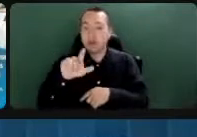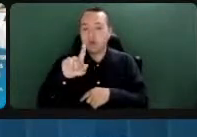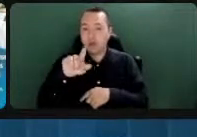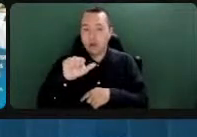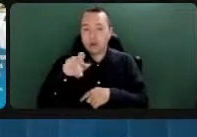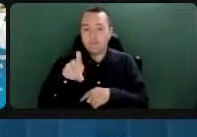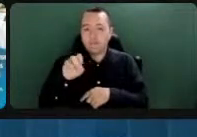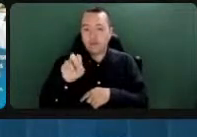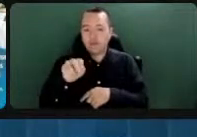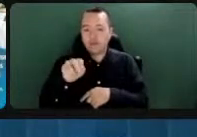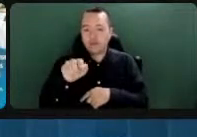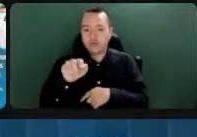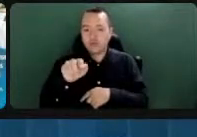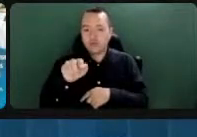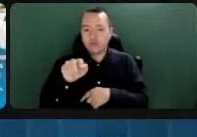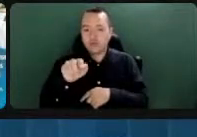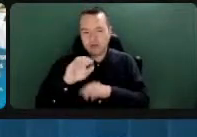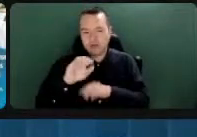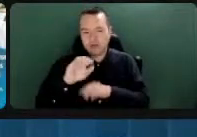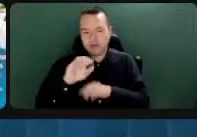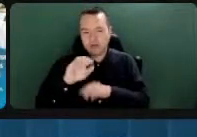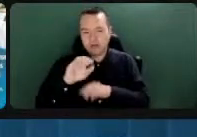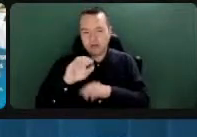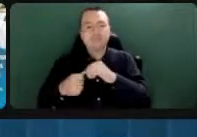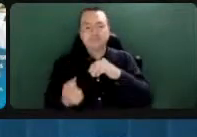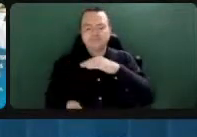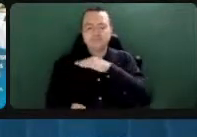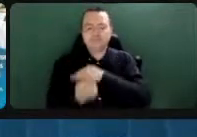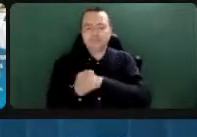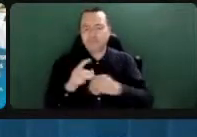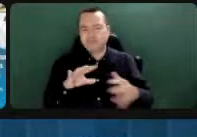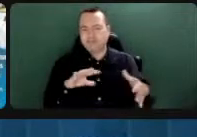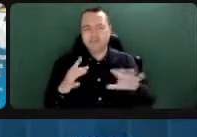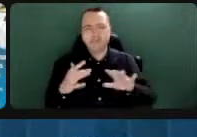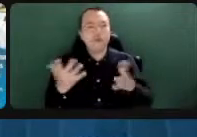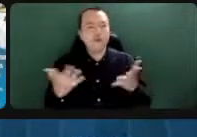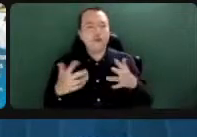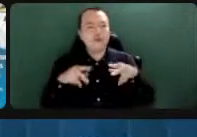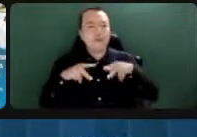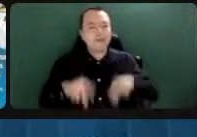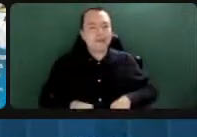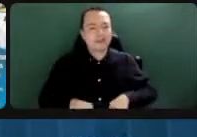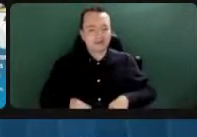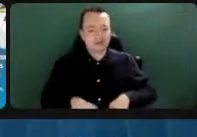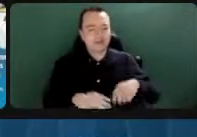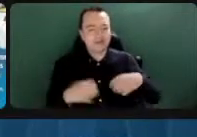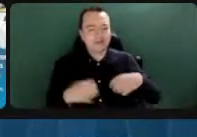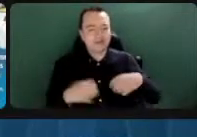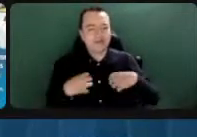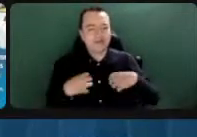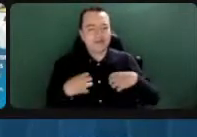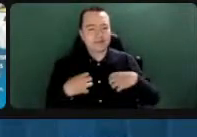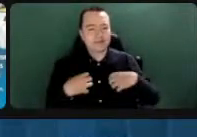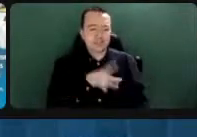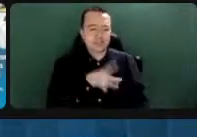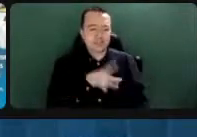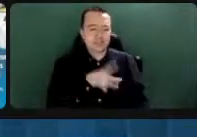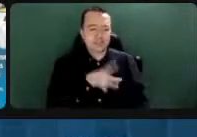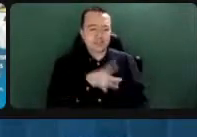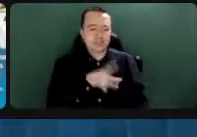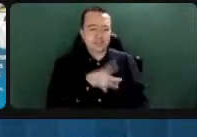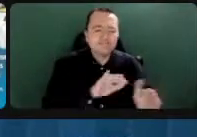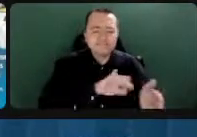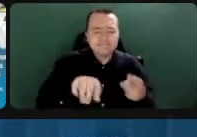del Ministerio de Salud de Chile, y a la doctora Kutsia. Ay, perdón, doctora,